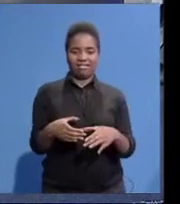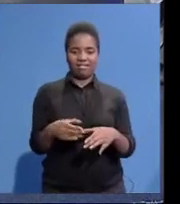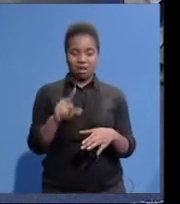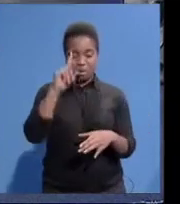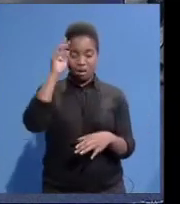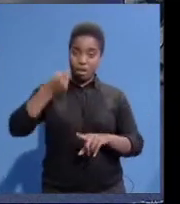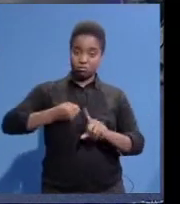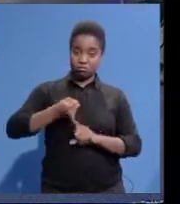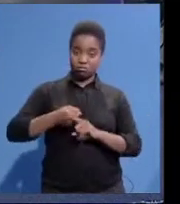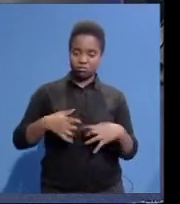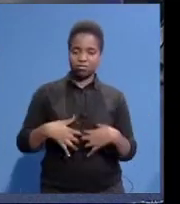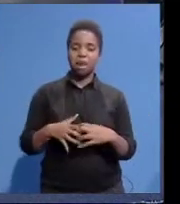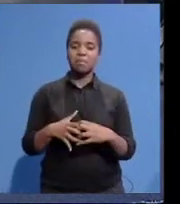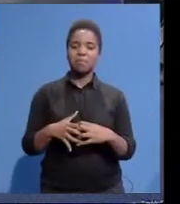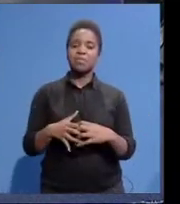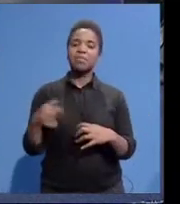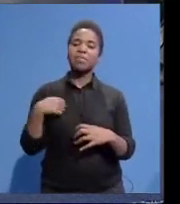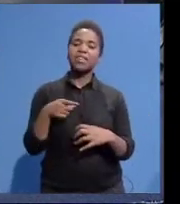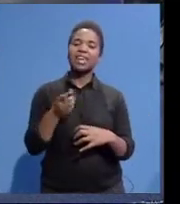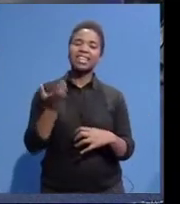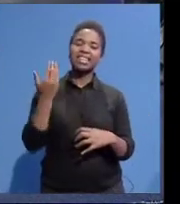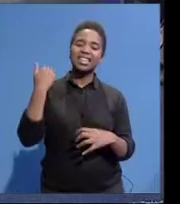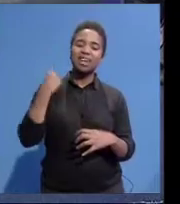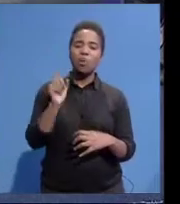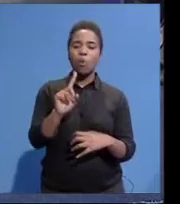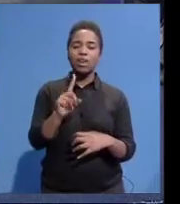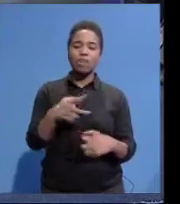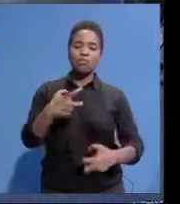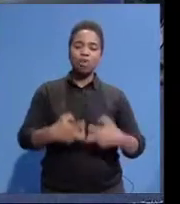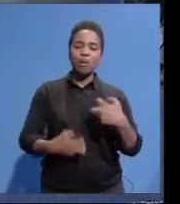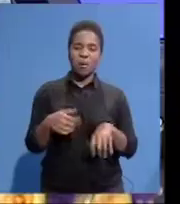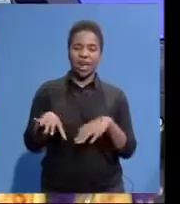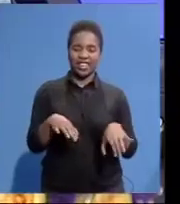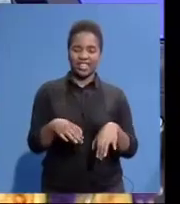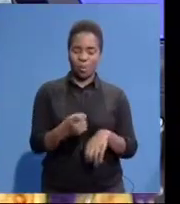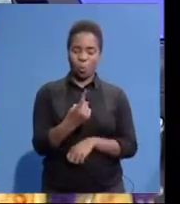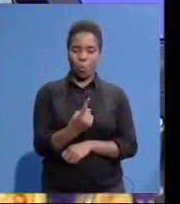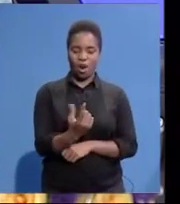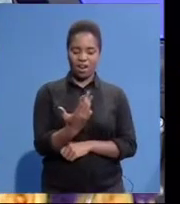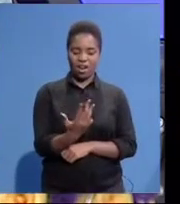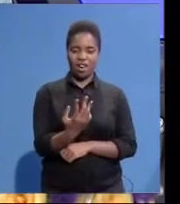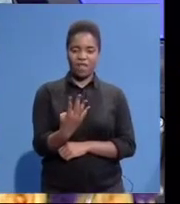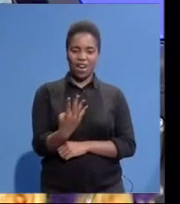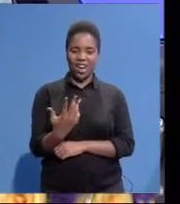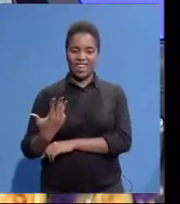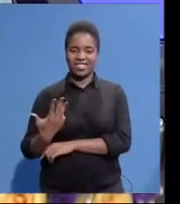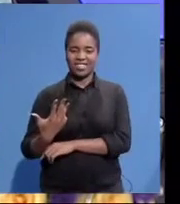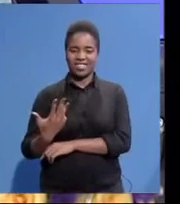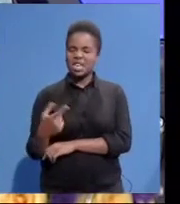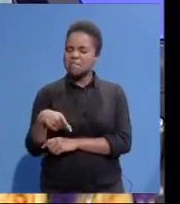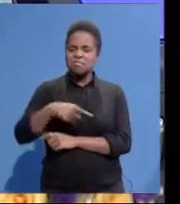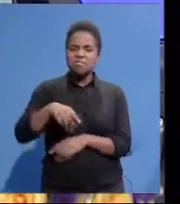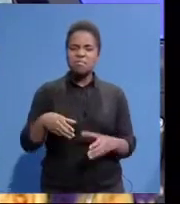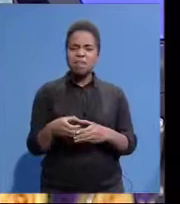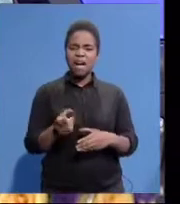that they came up with what was called then a program of action of 1949, which introduced a militant way